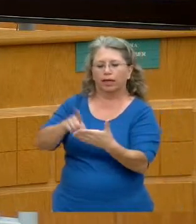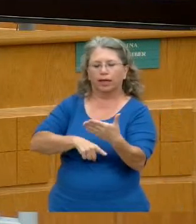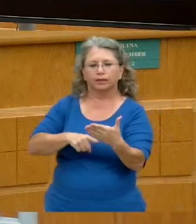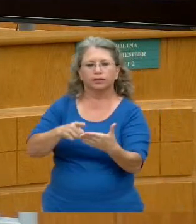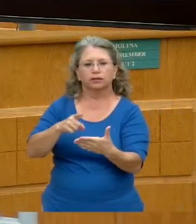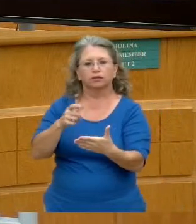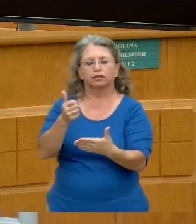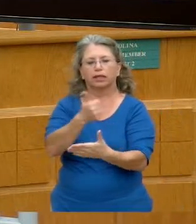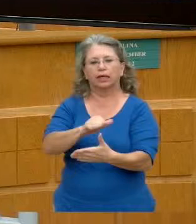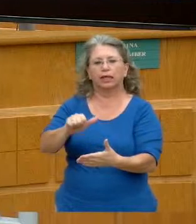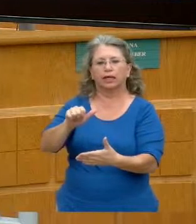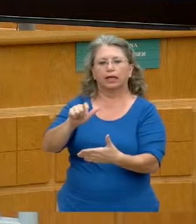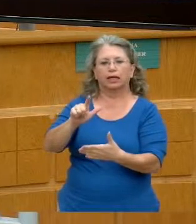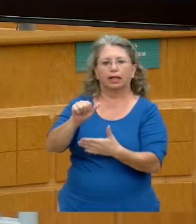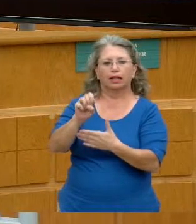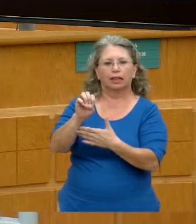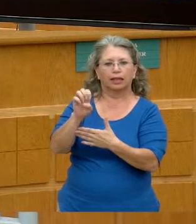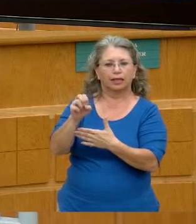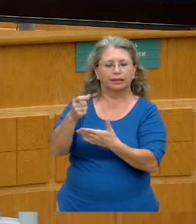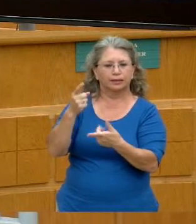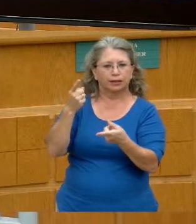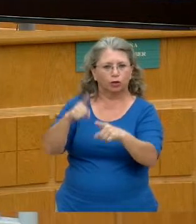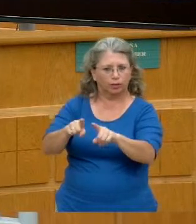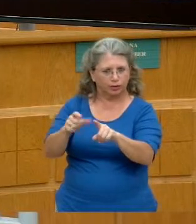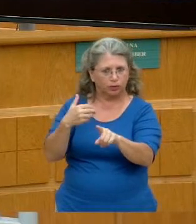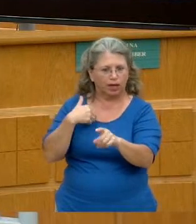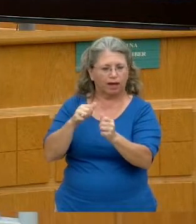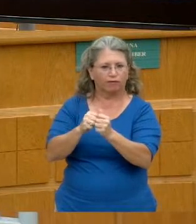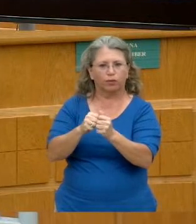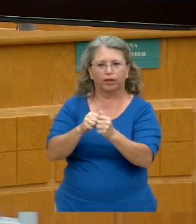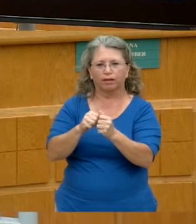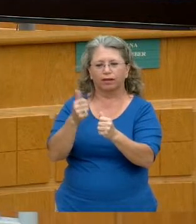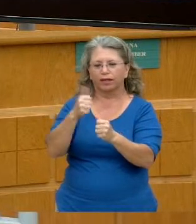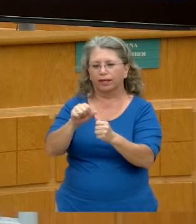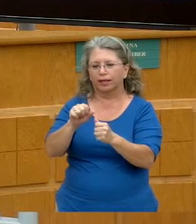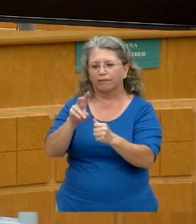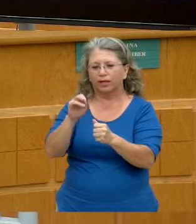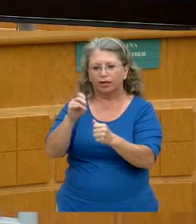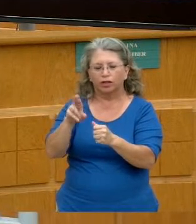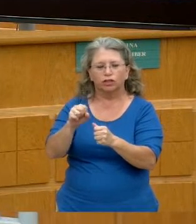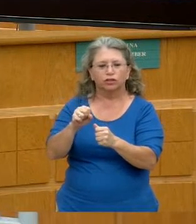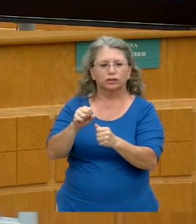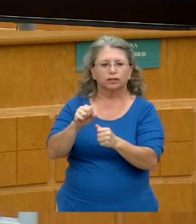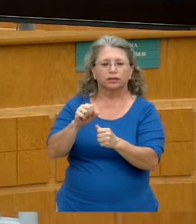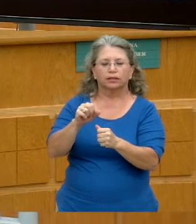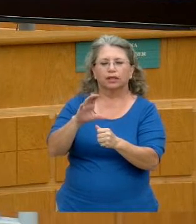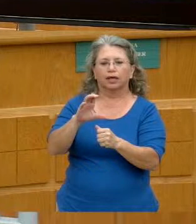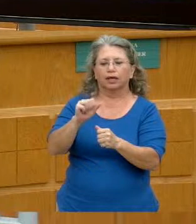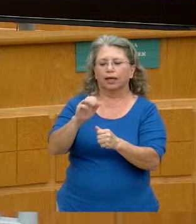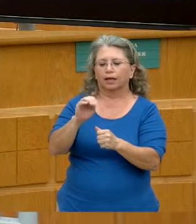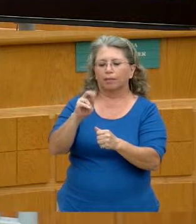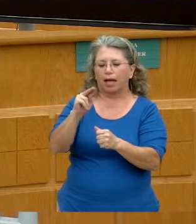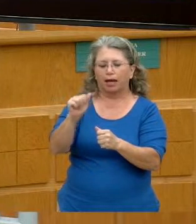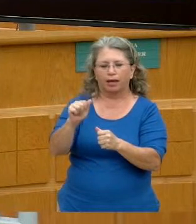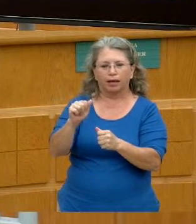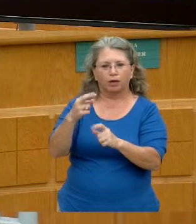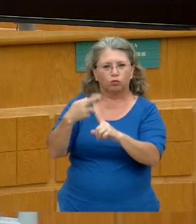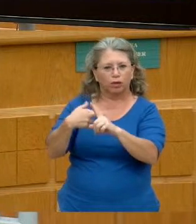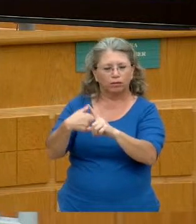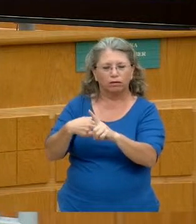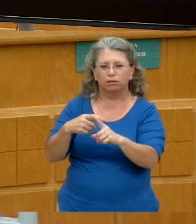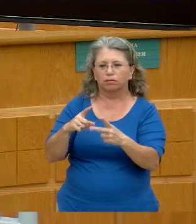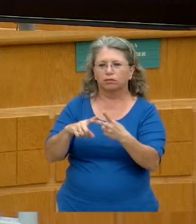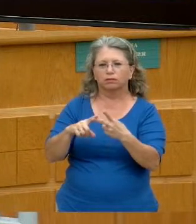of our vendors. And so on the beaches up here on the bay, there's a cabana rental outfit, and then there's also an outfit